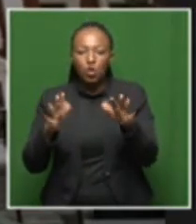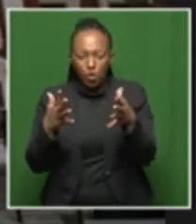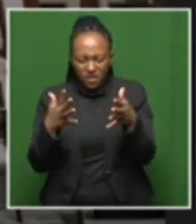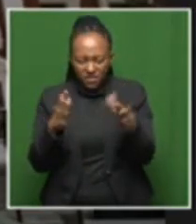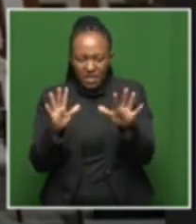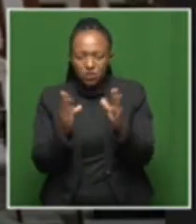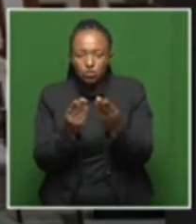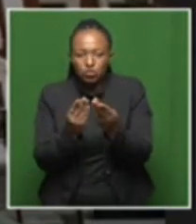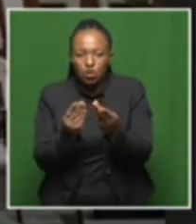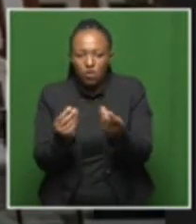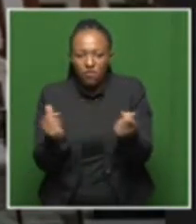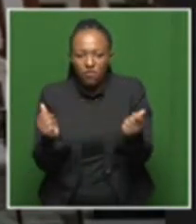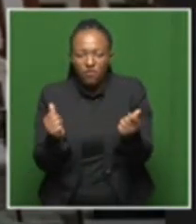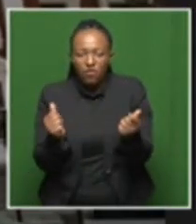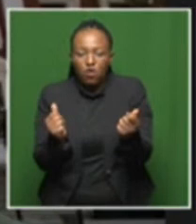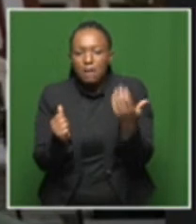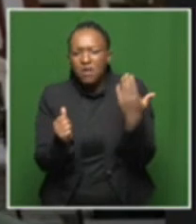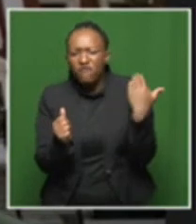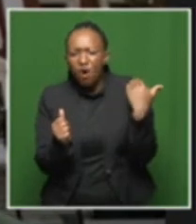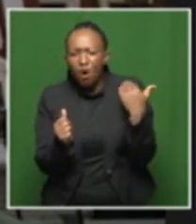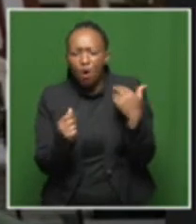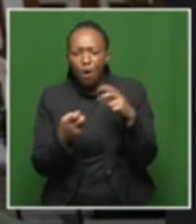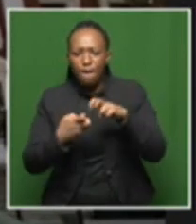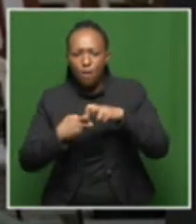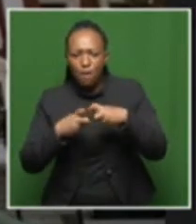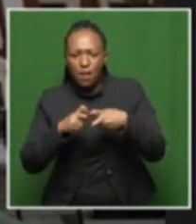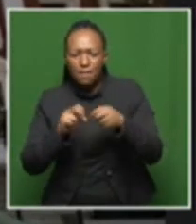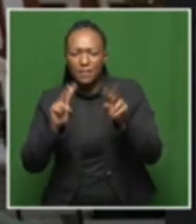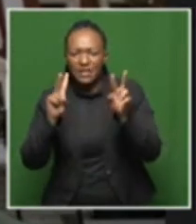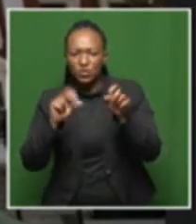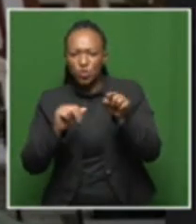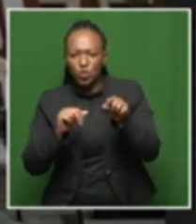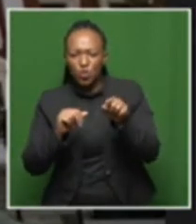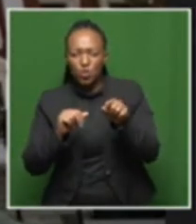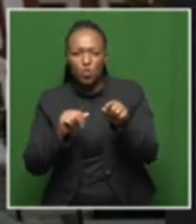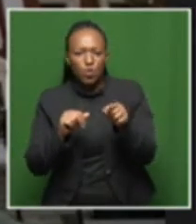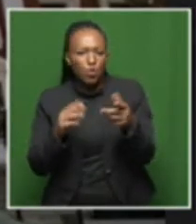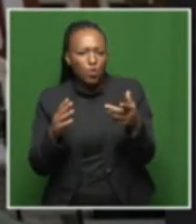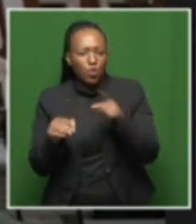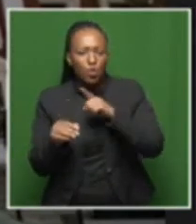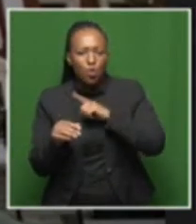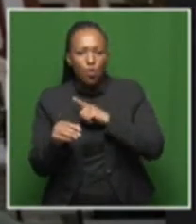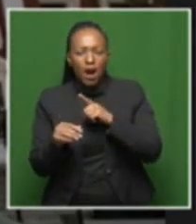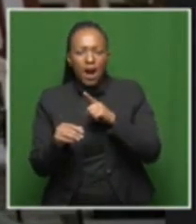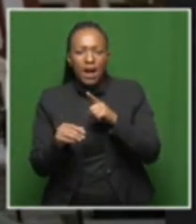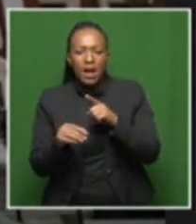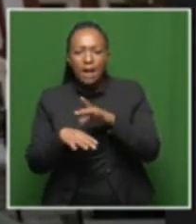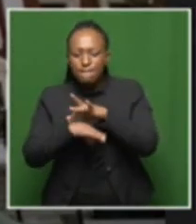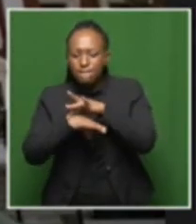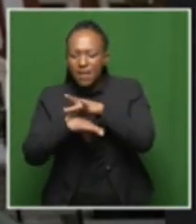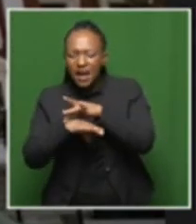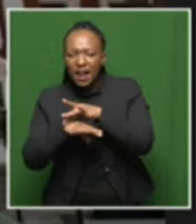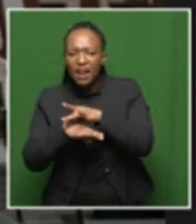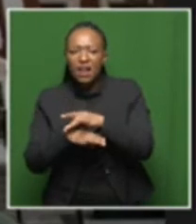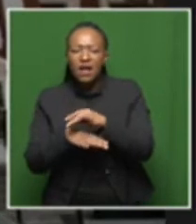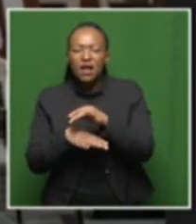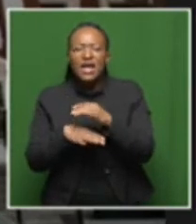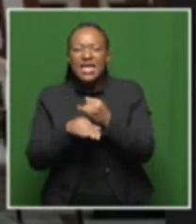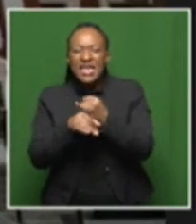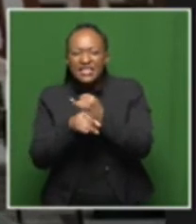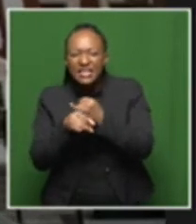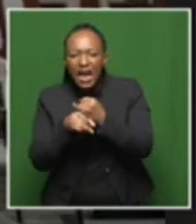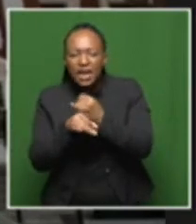with the thorny issue of unemployed medical interns. Thanks